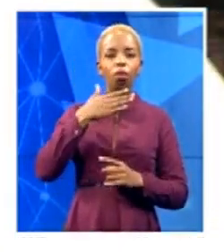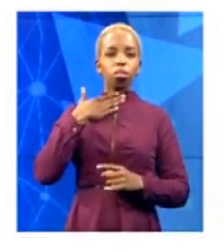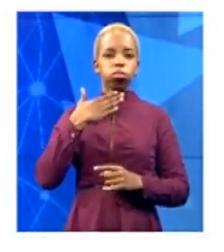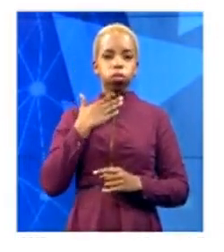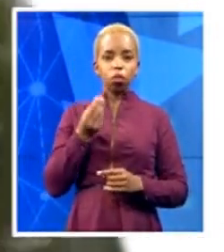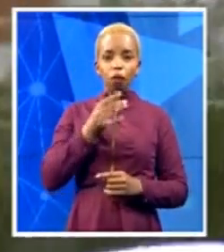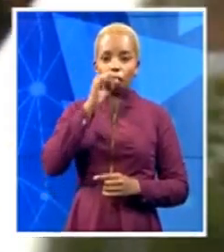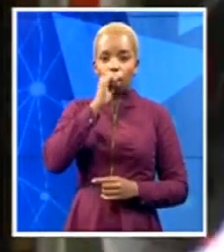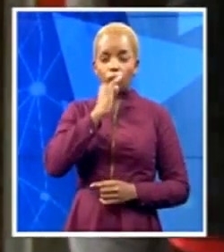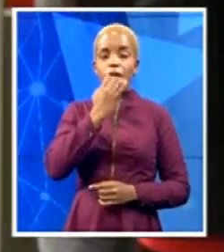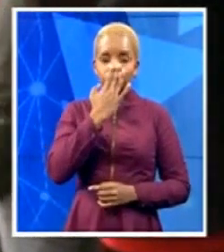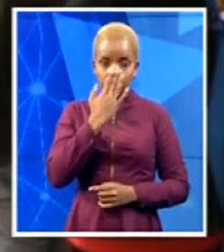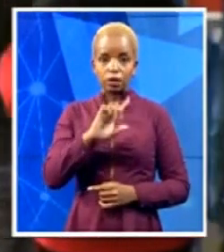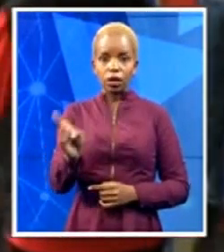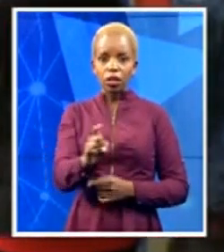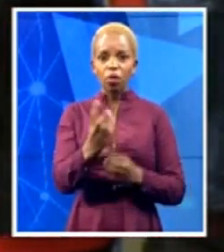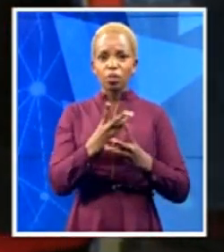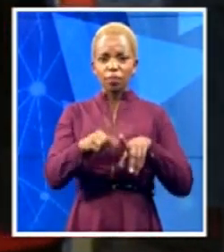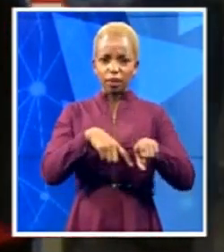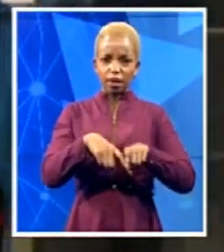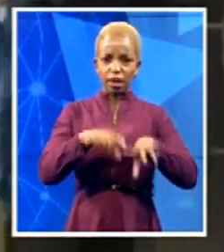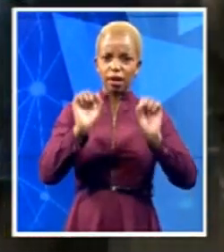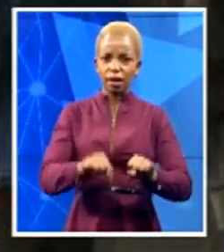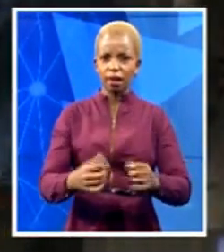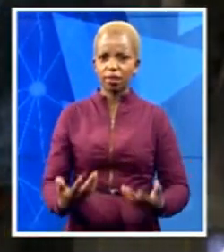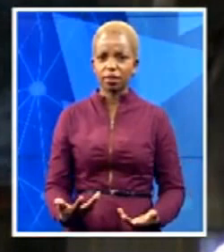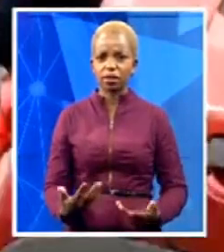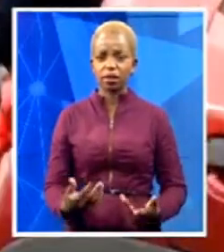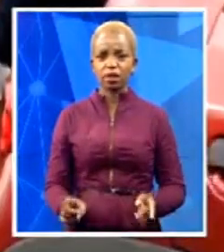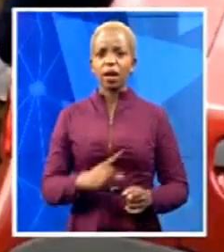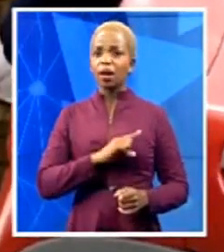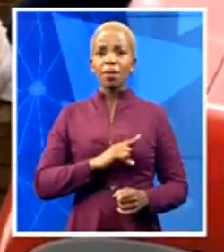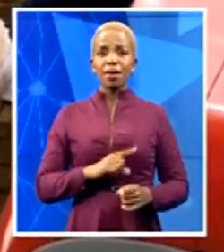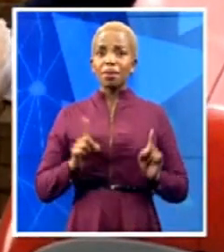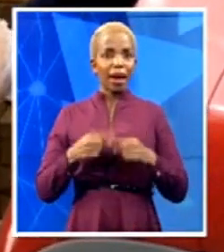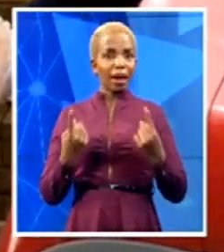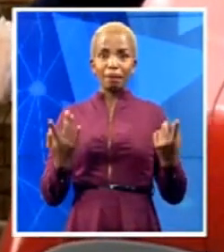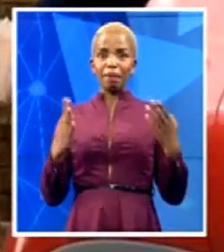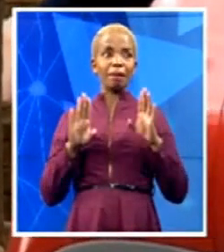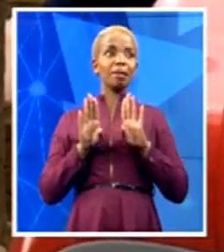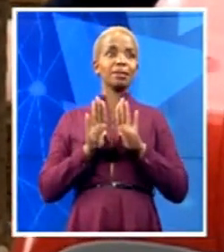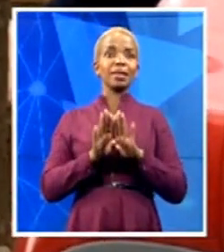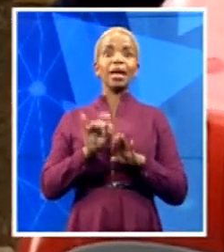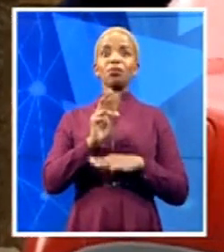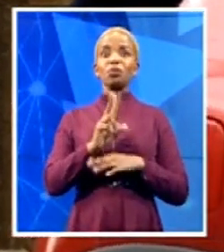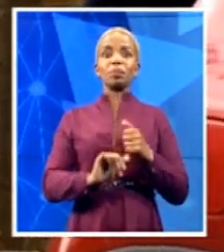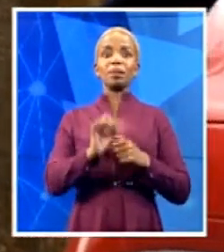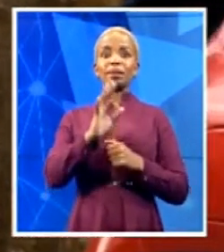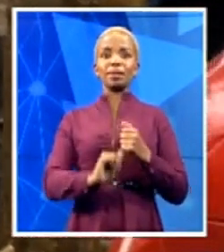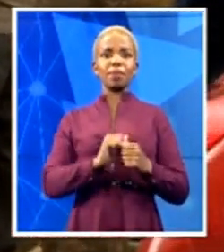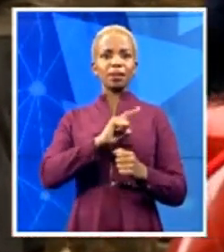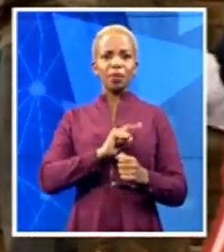It's not like we can sit in a lockdown for 3 months or 4 months. This economy will actually collapse. So we have to do whatever it is